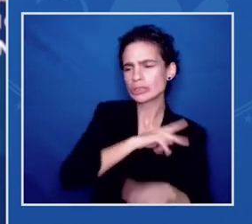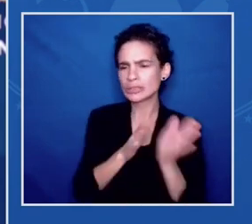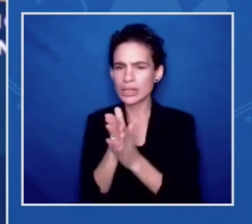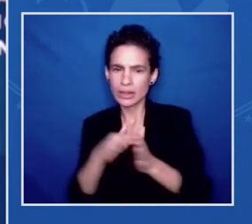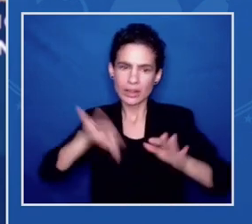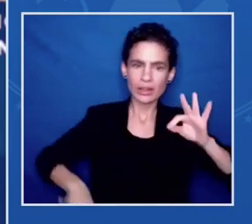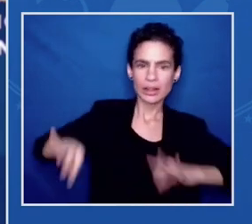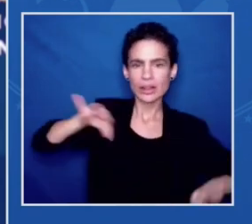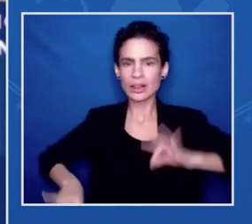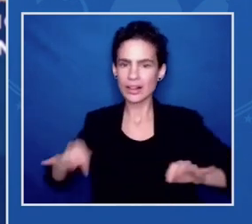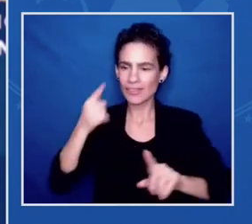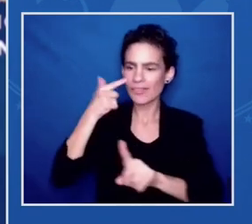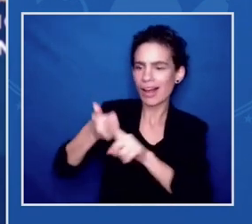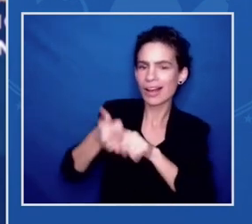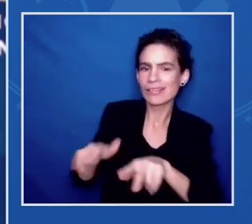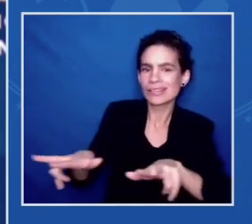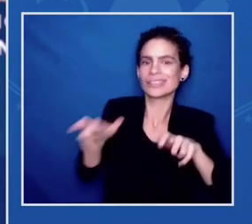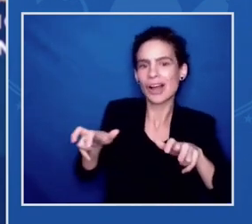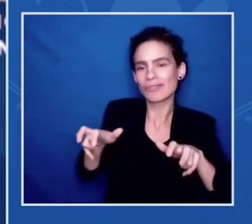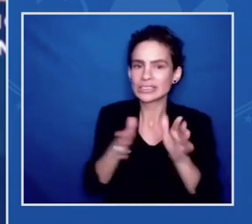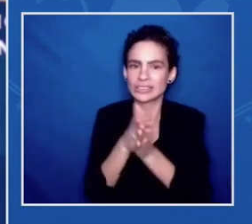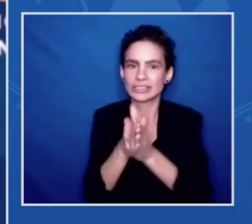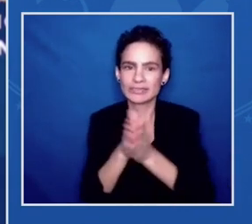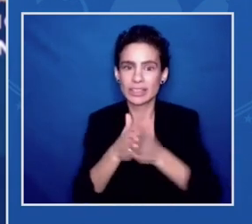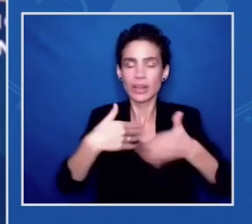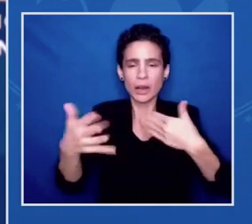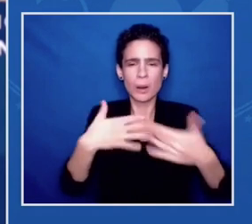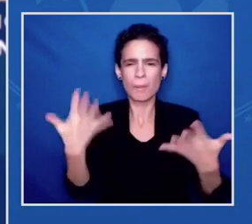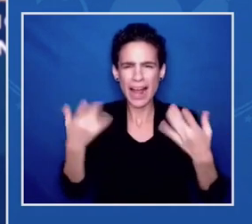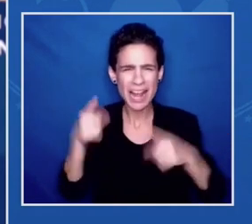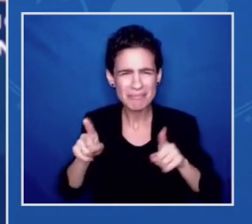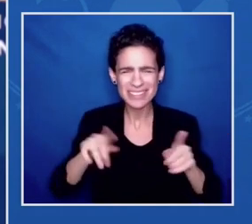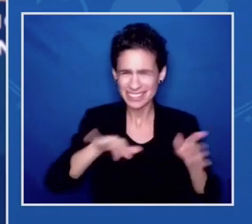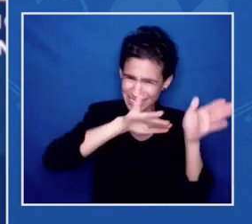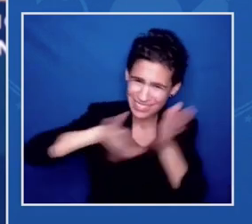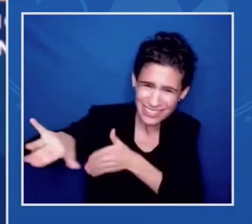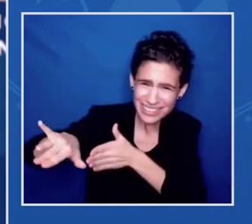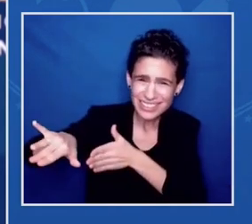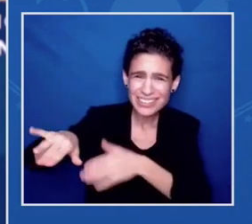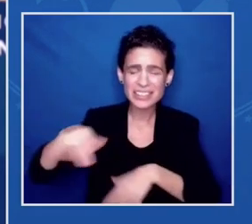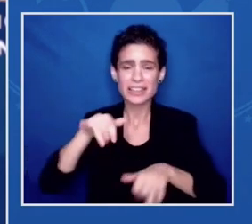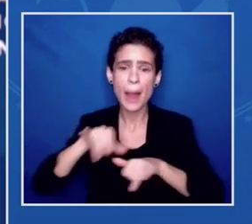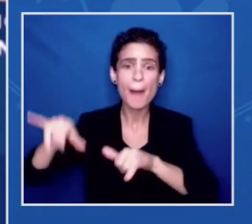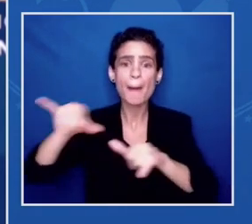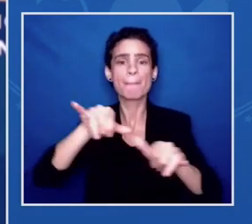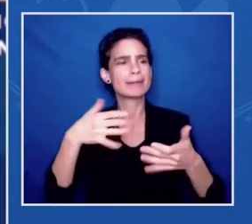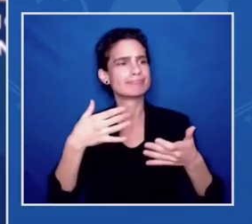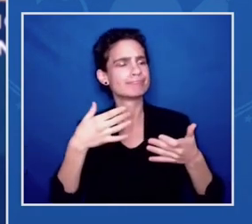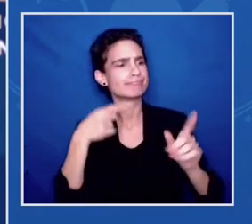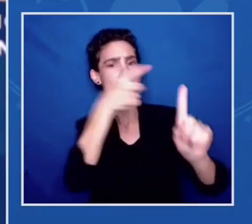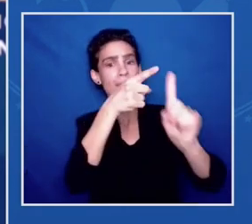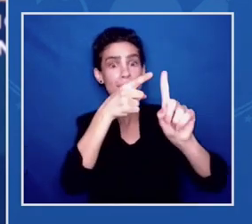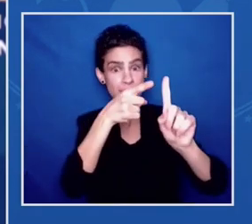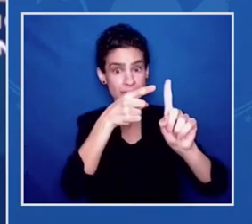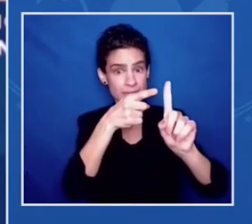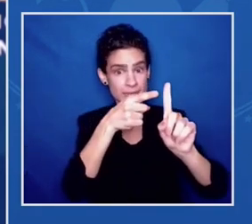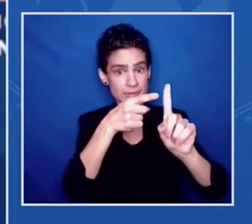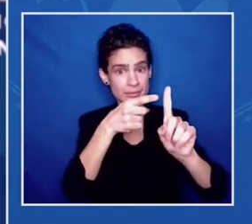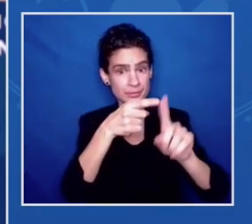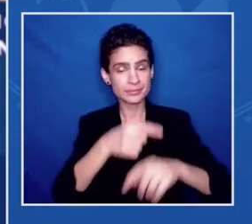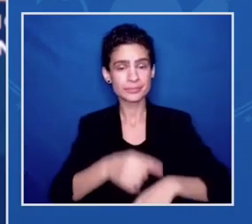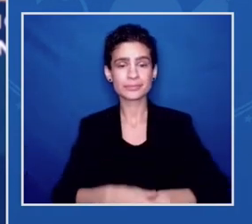but the personal interest pursuits of their own selfish interest at any cost, but of the common good.